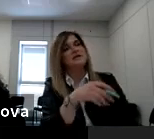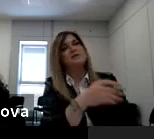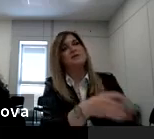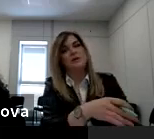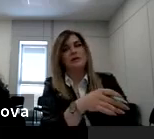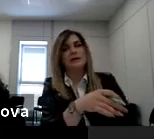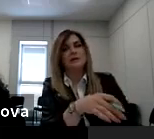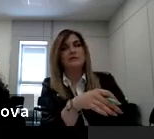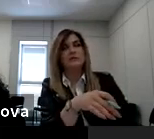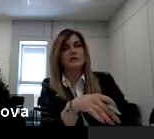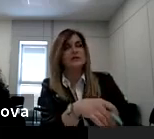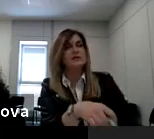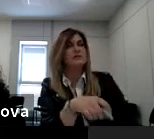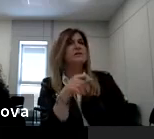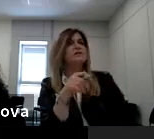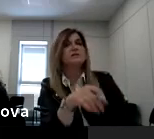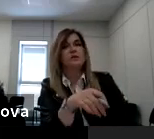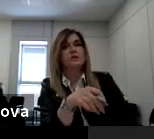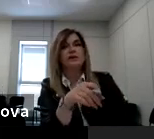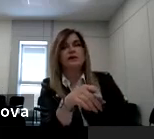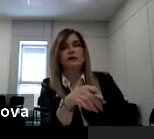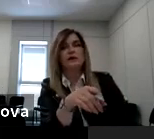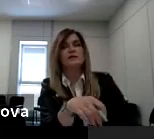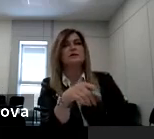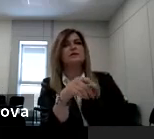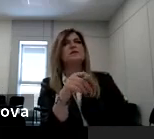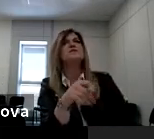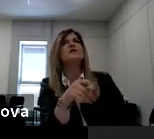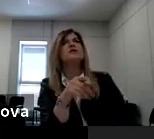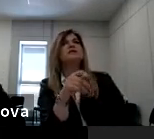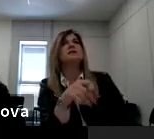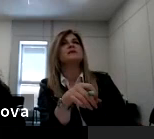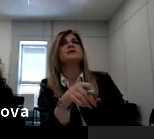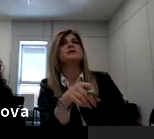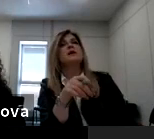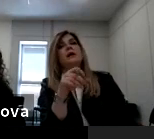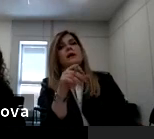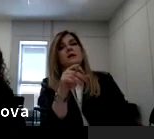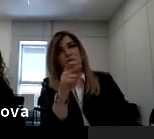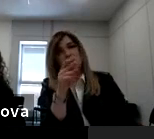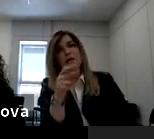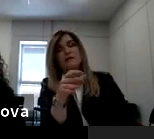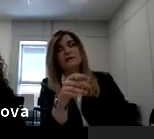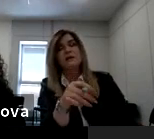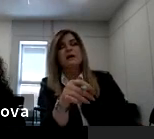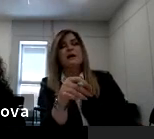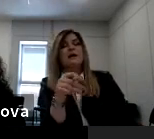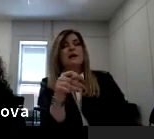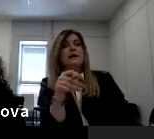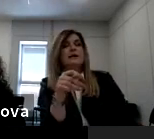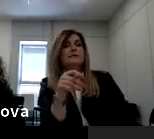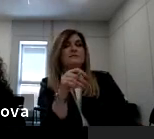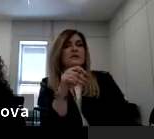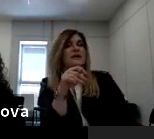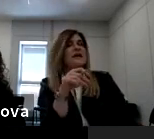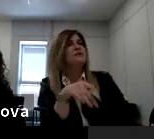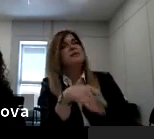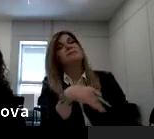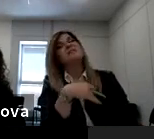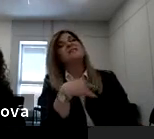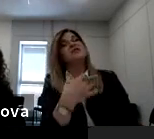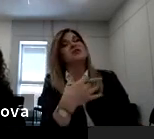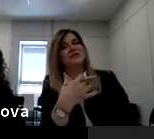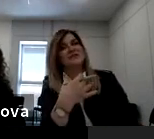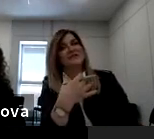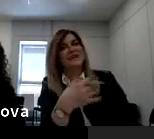make an indoor line of products. It will be a small downlights. It will be small accent spotlights, it will